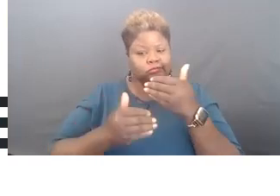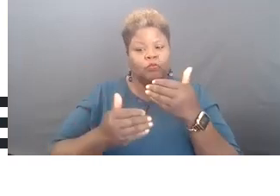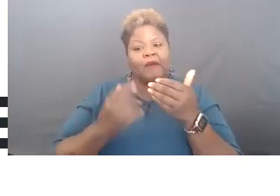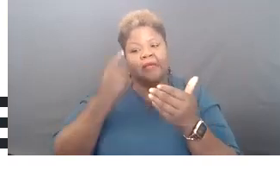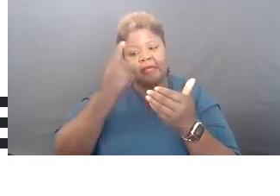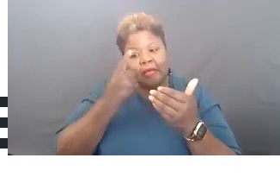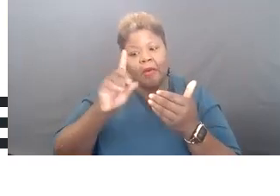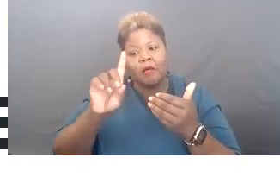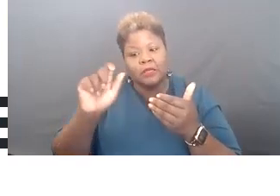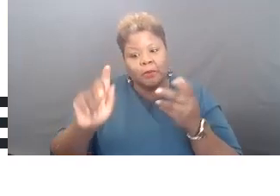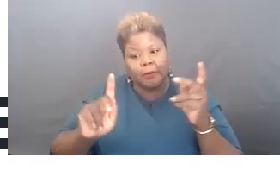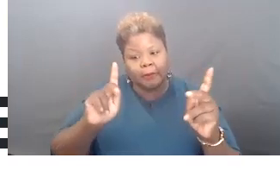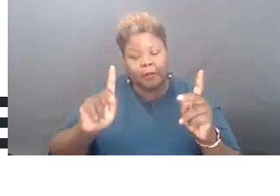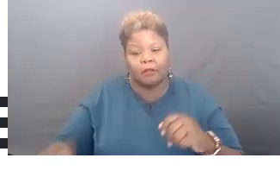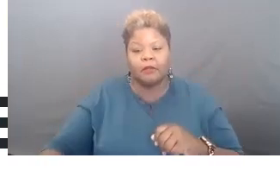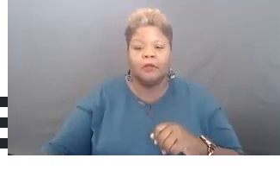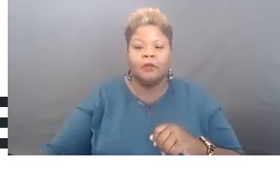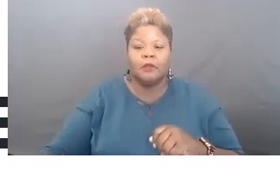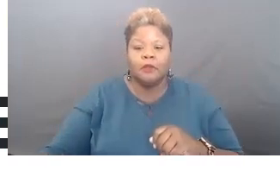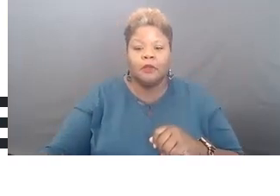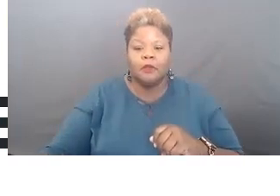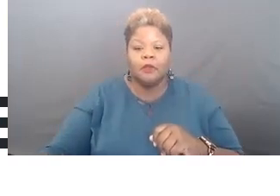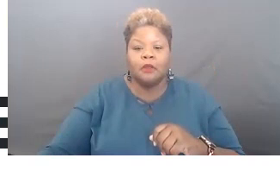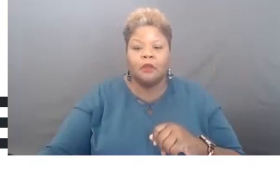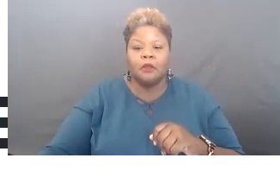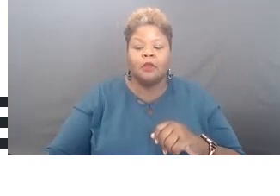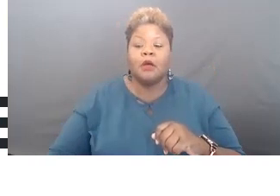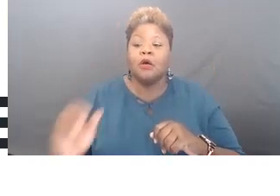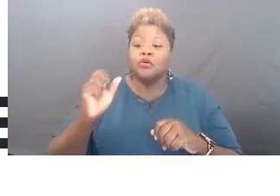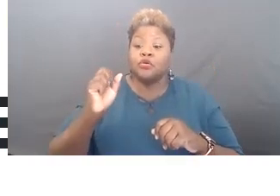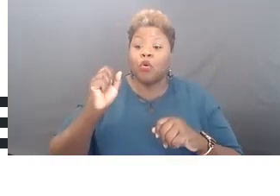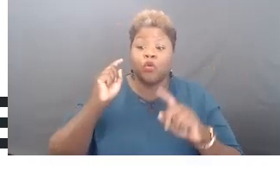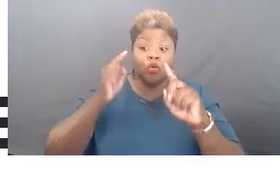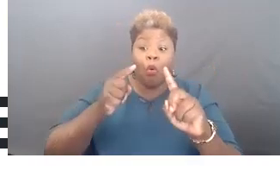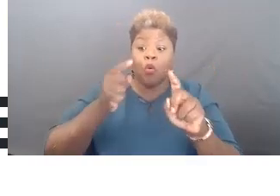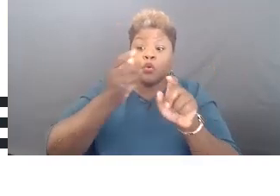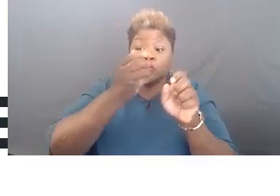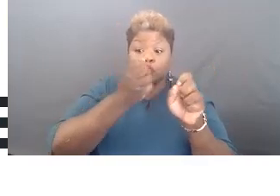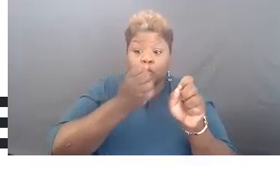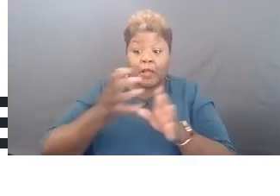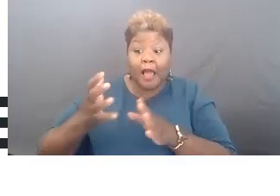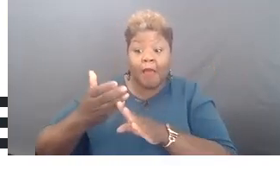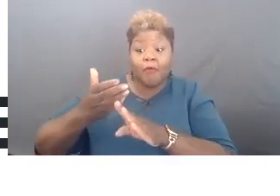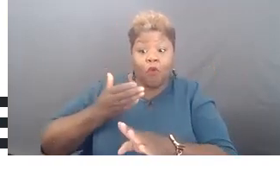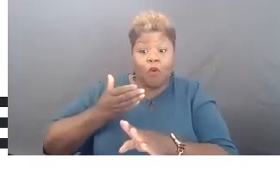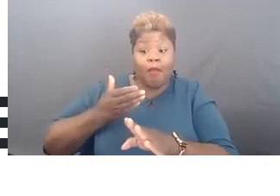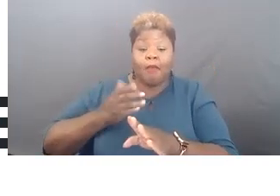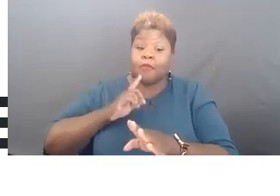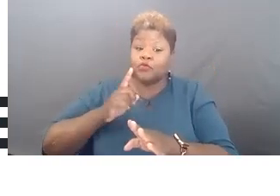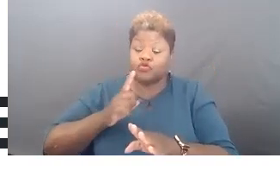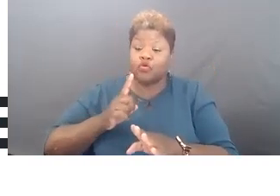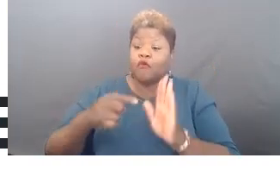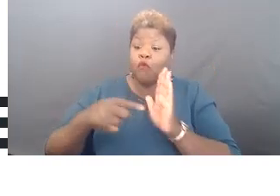And it is extremely important to plan ahead to make the most of your activism on the ground. A hashtag campaign is an